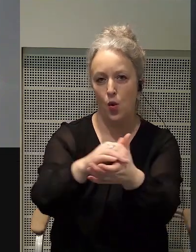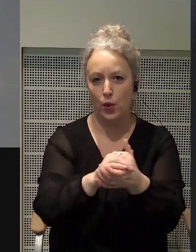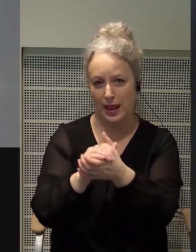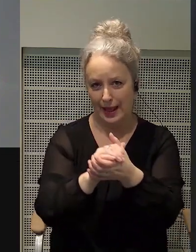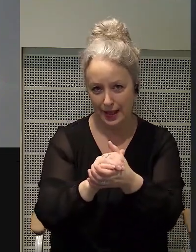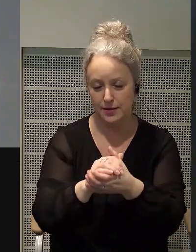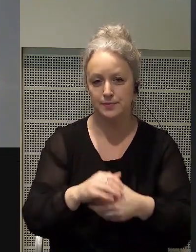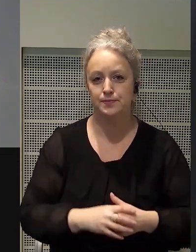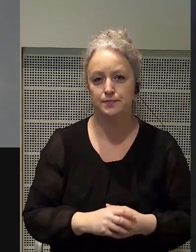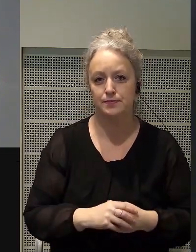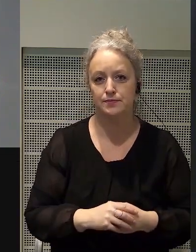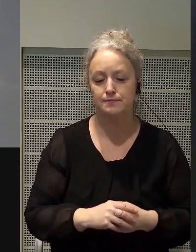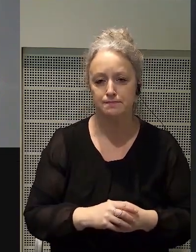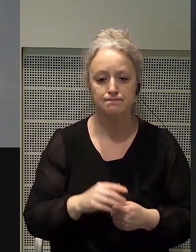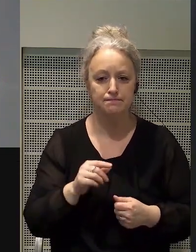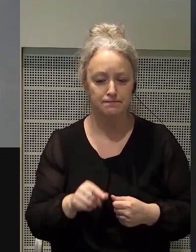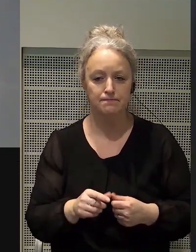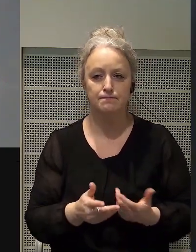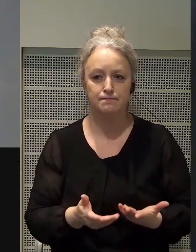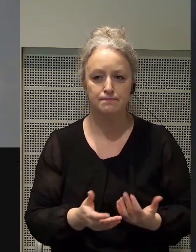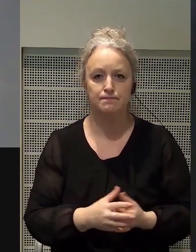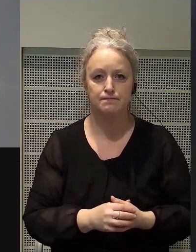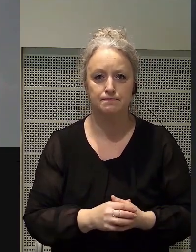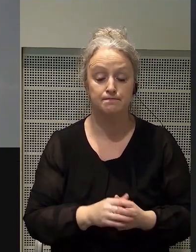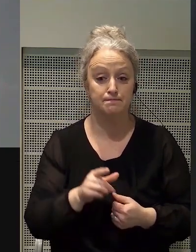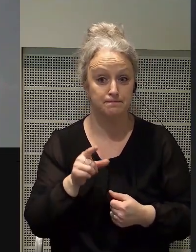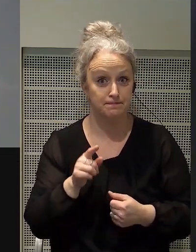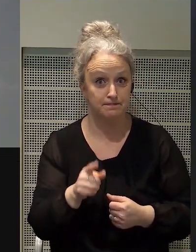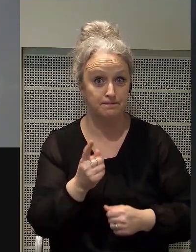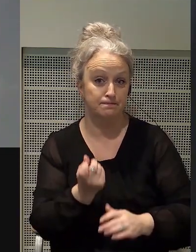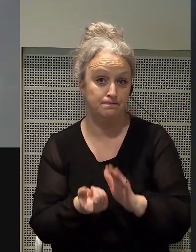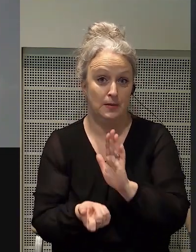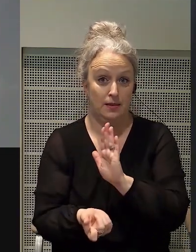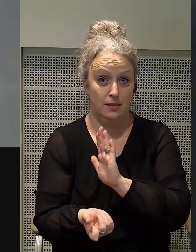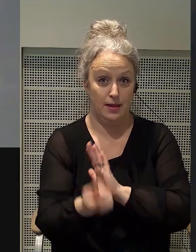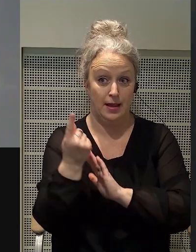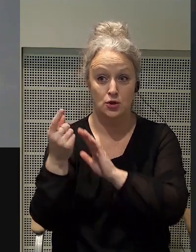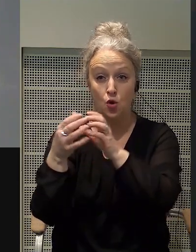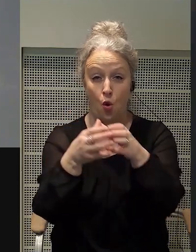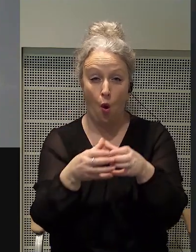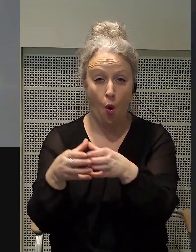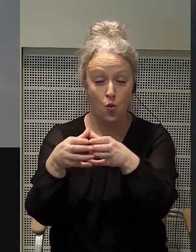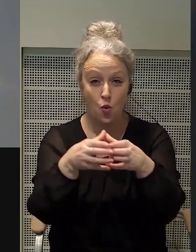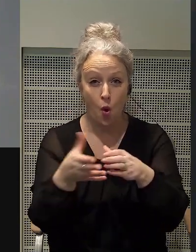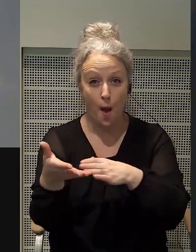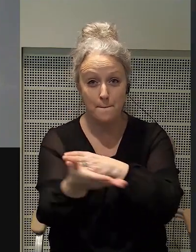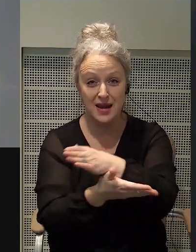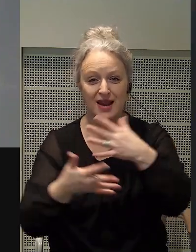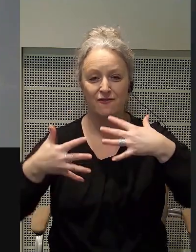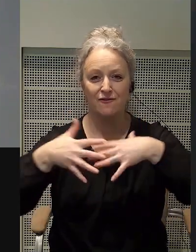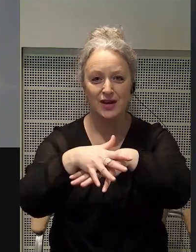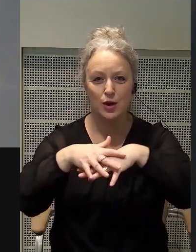a community-centric international research network that is leading research for CDG.